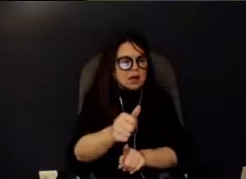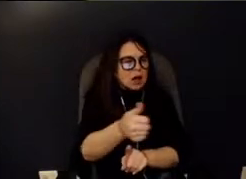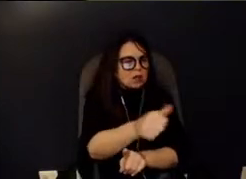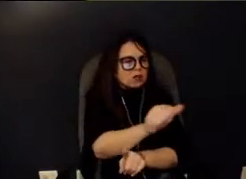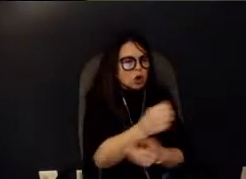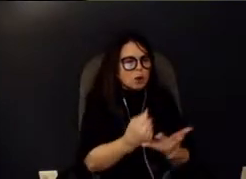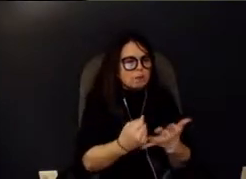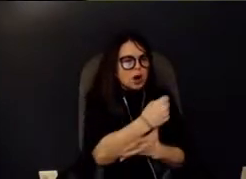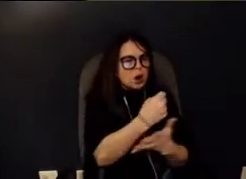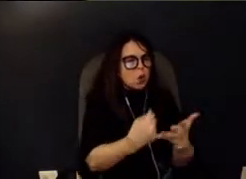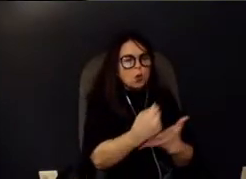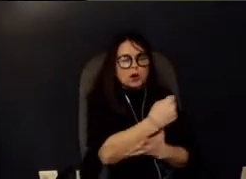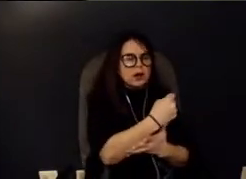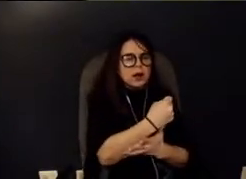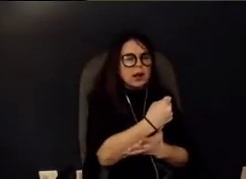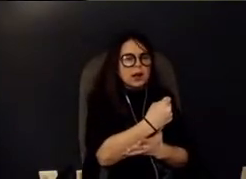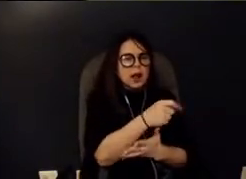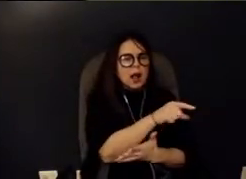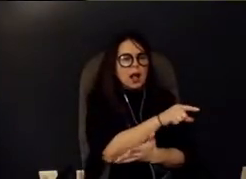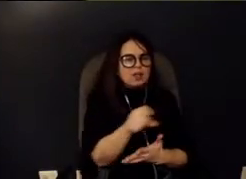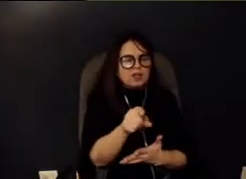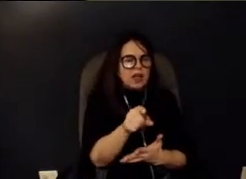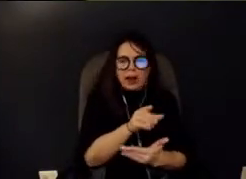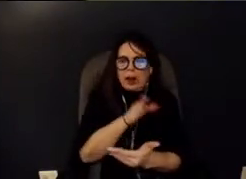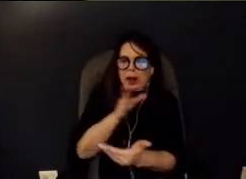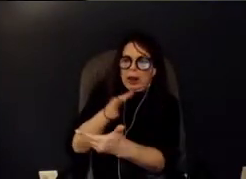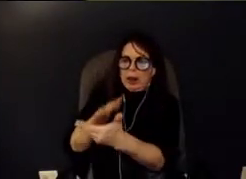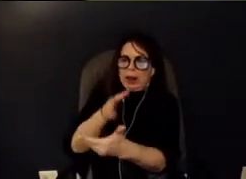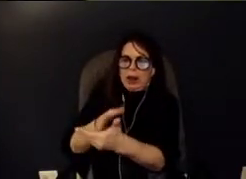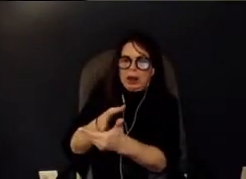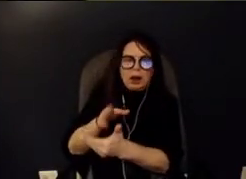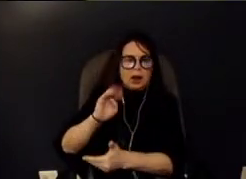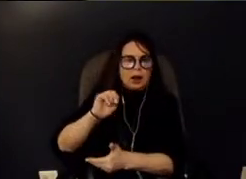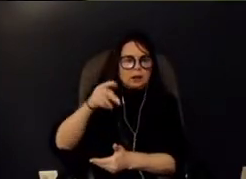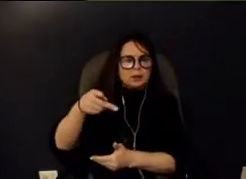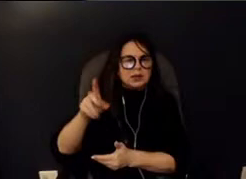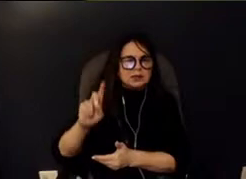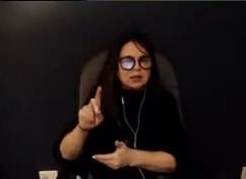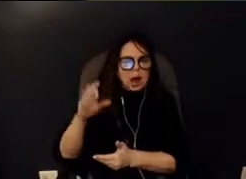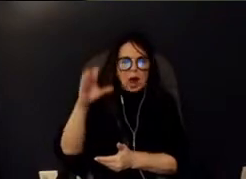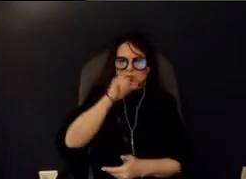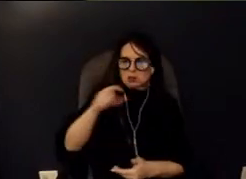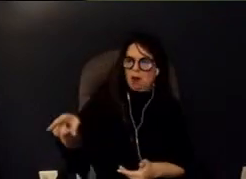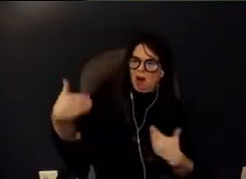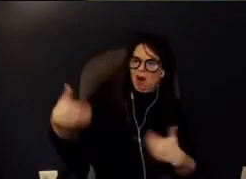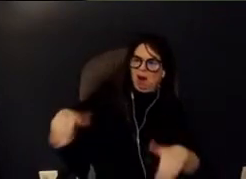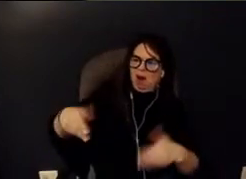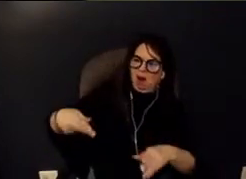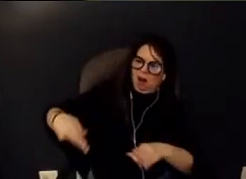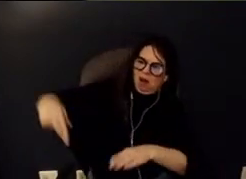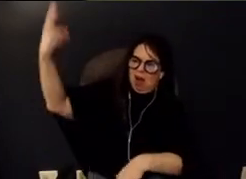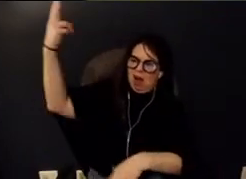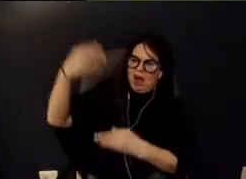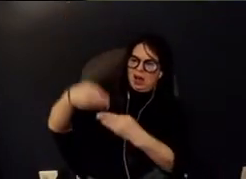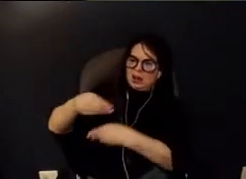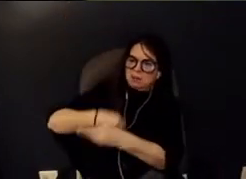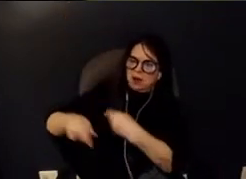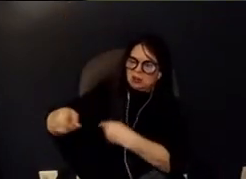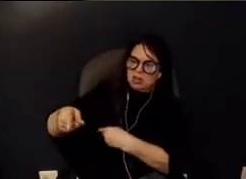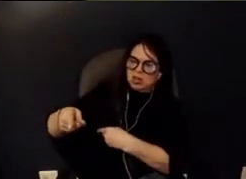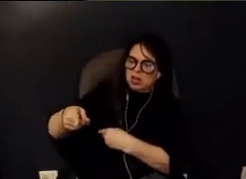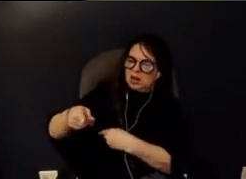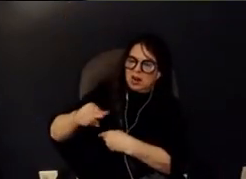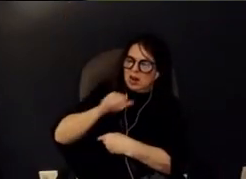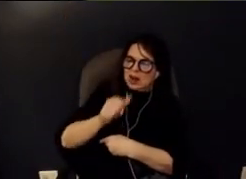assuming that the police department has that very high budget, which again does not reflect the reality of the staffing level in the